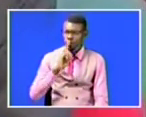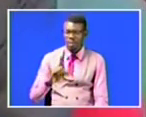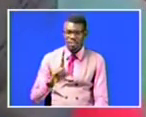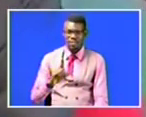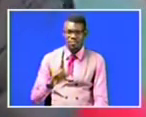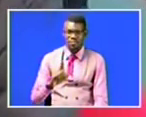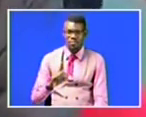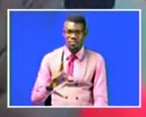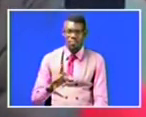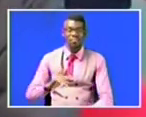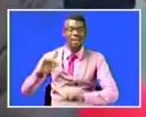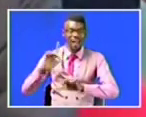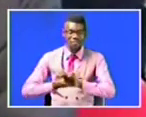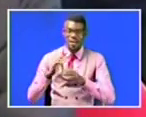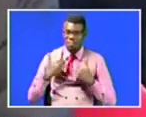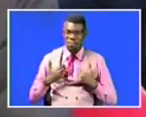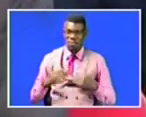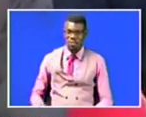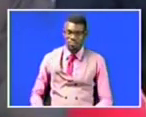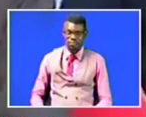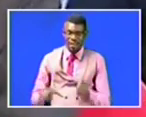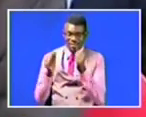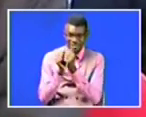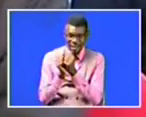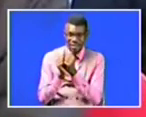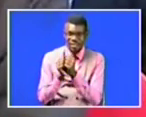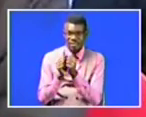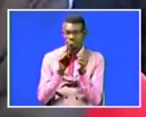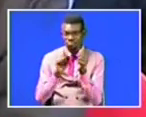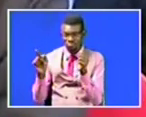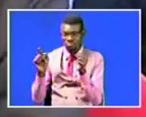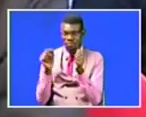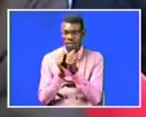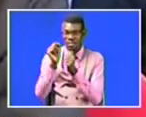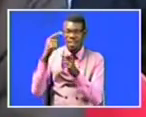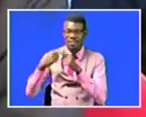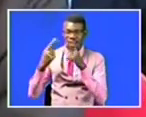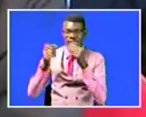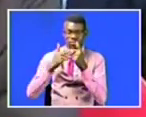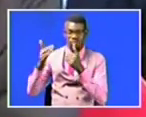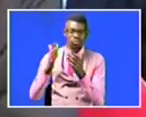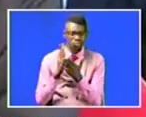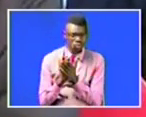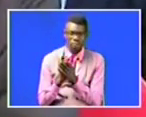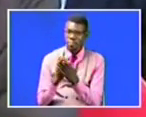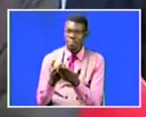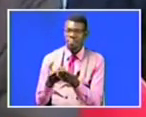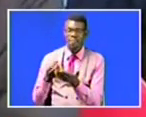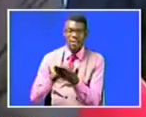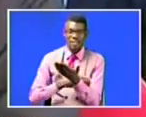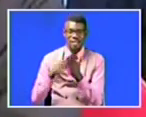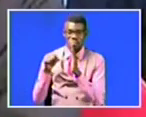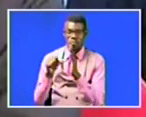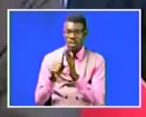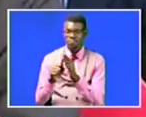people and that within the next 10 to 15 years, we'll also have serious cases of cancer based on